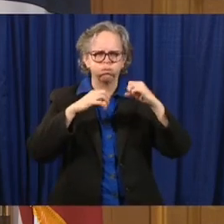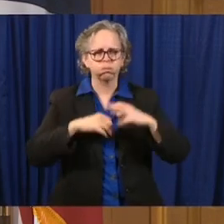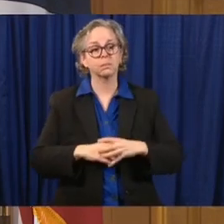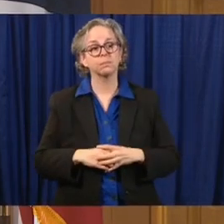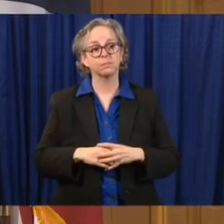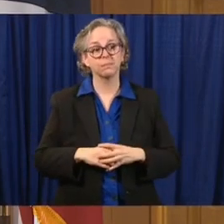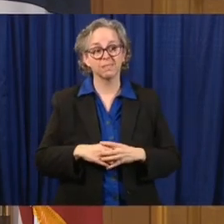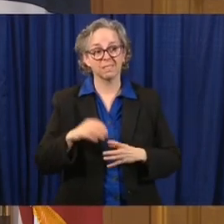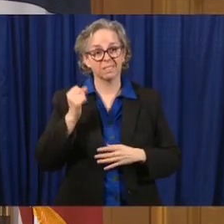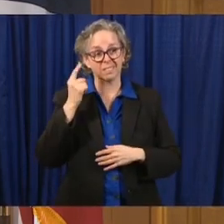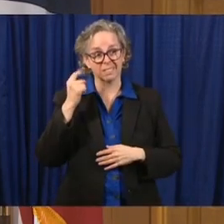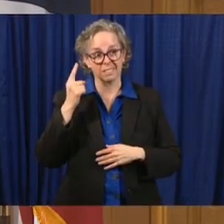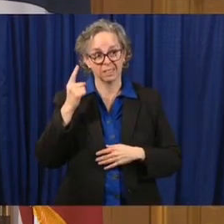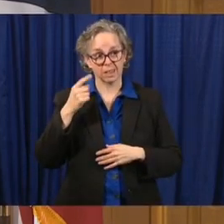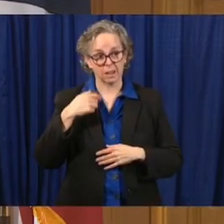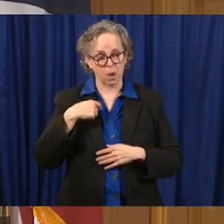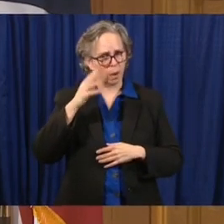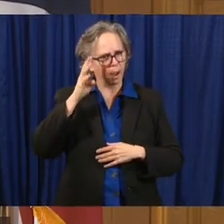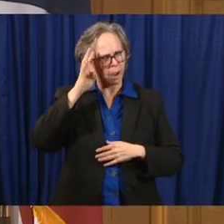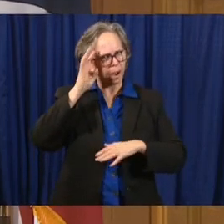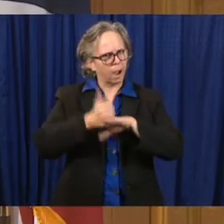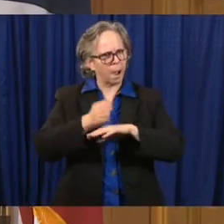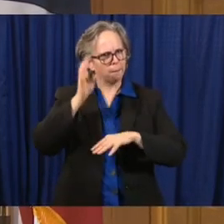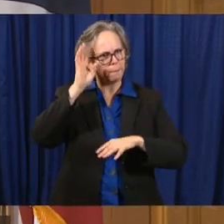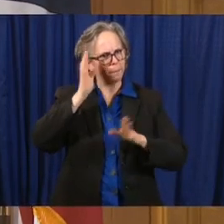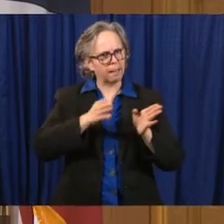open, very candid discussions,